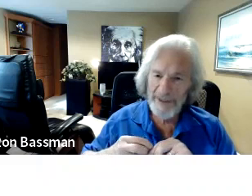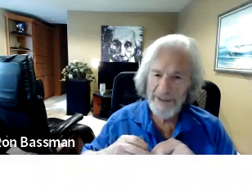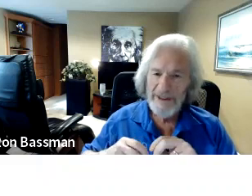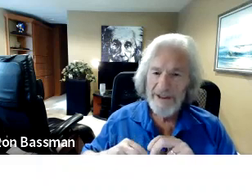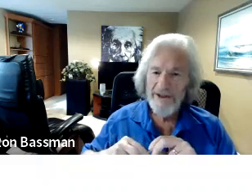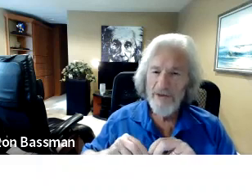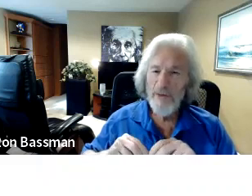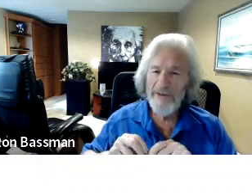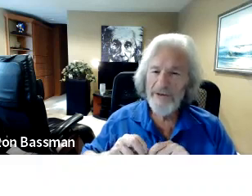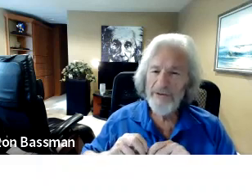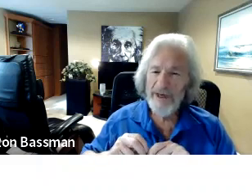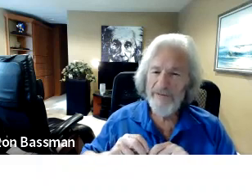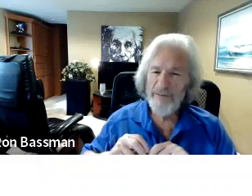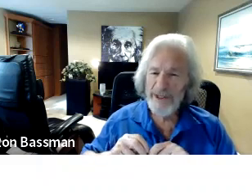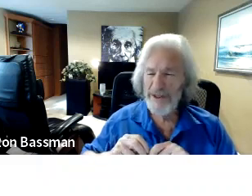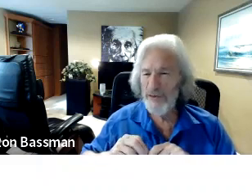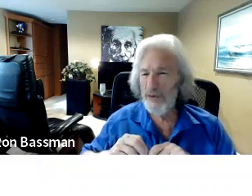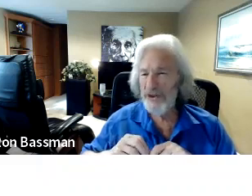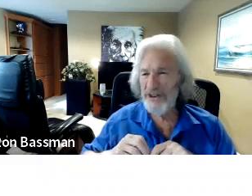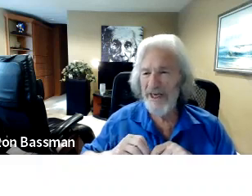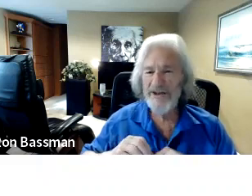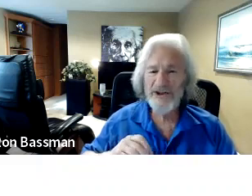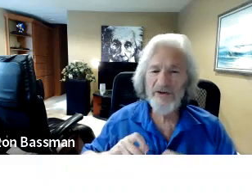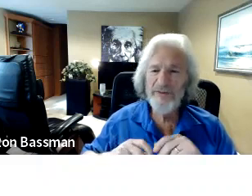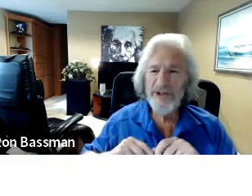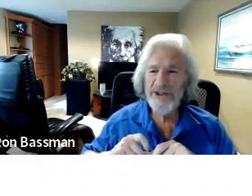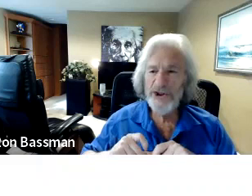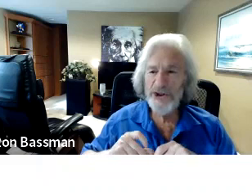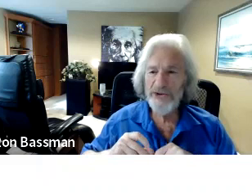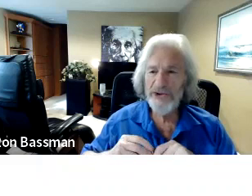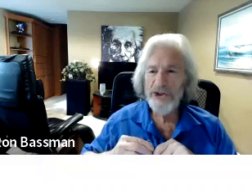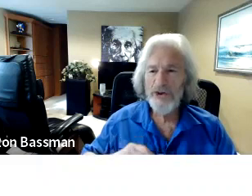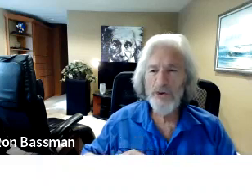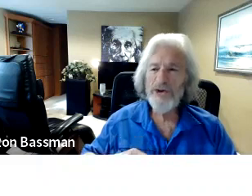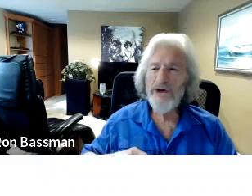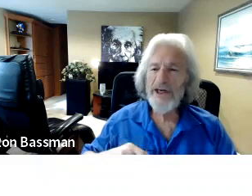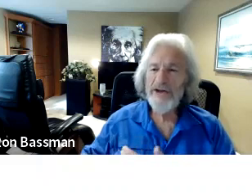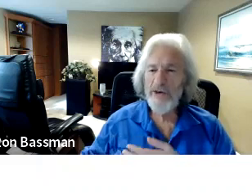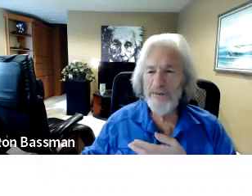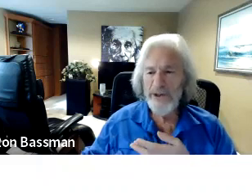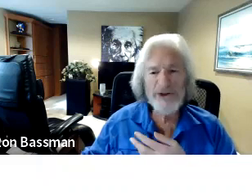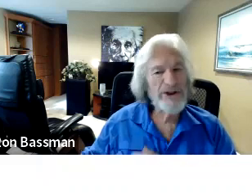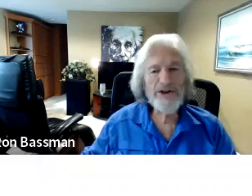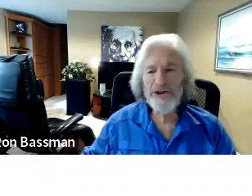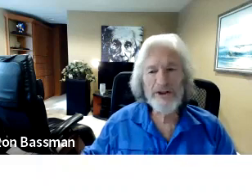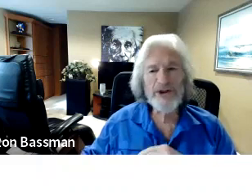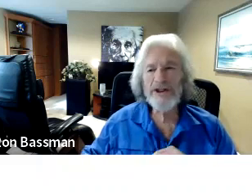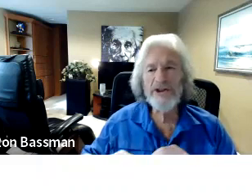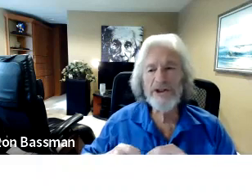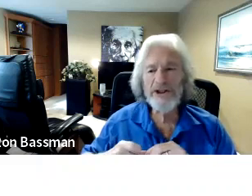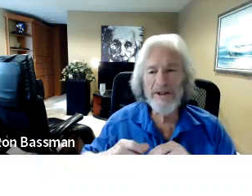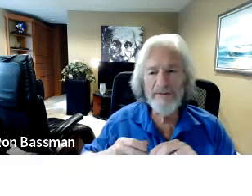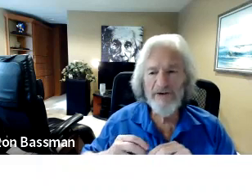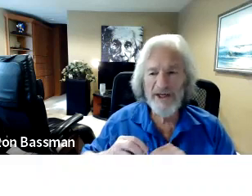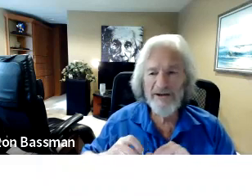guardianship. You know, whether you have the money or the status of Brittany Shields, or you're an unknown person, you're subject